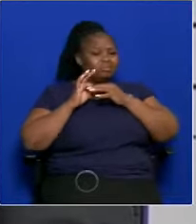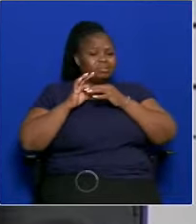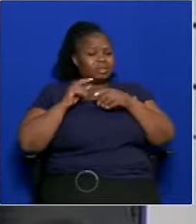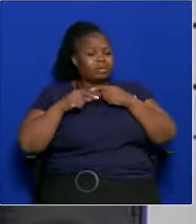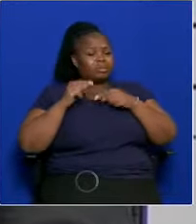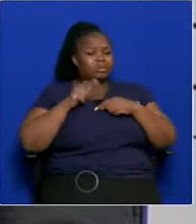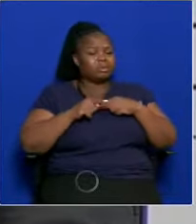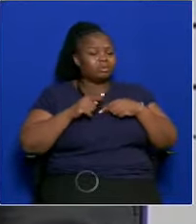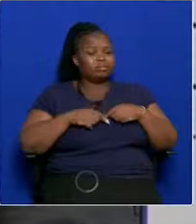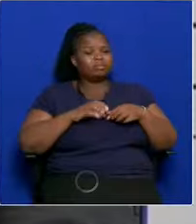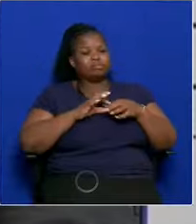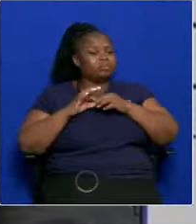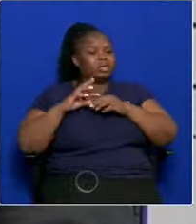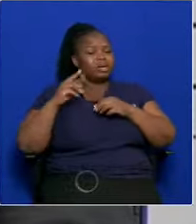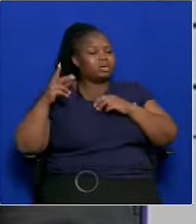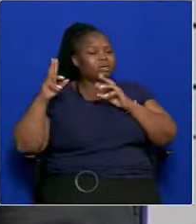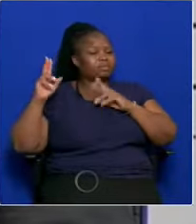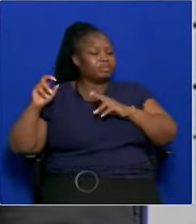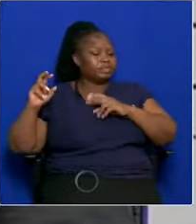investigation.